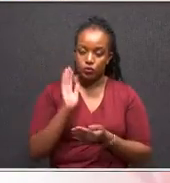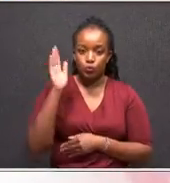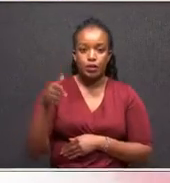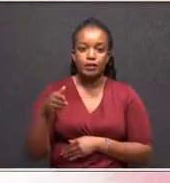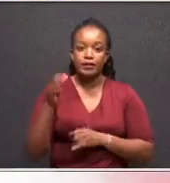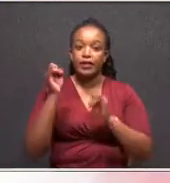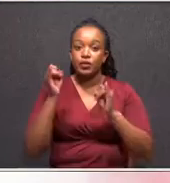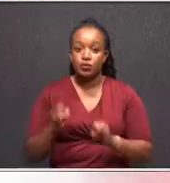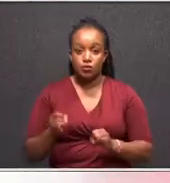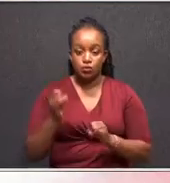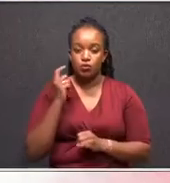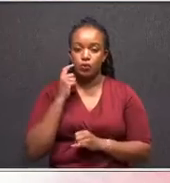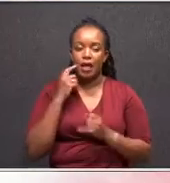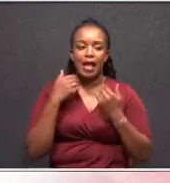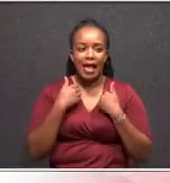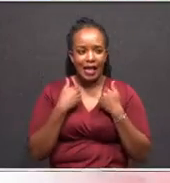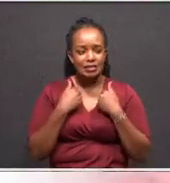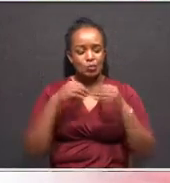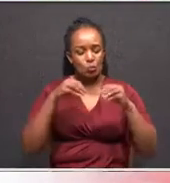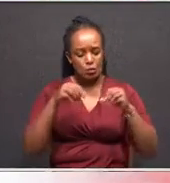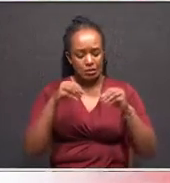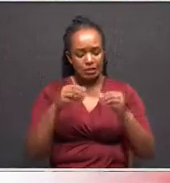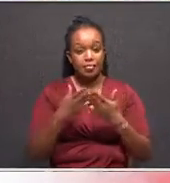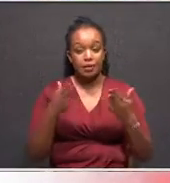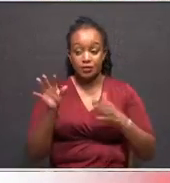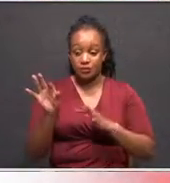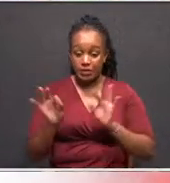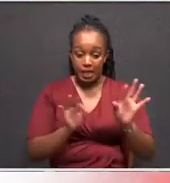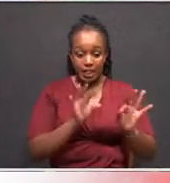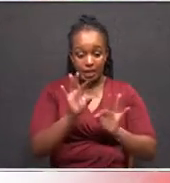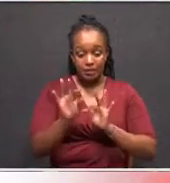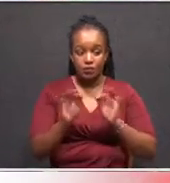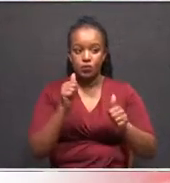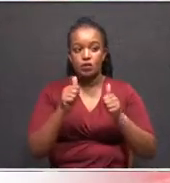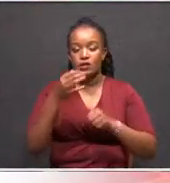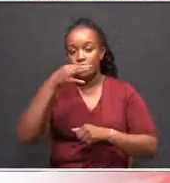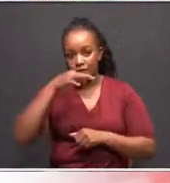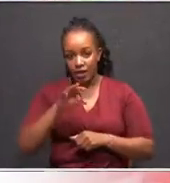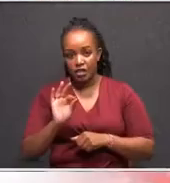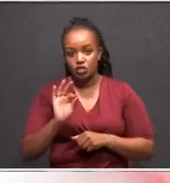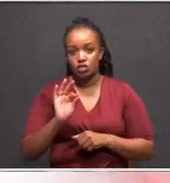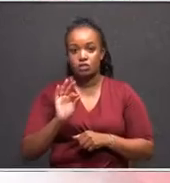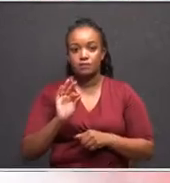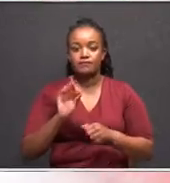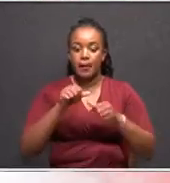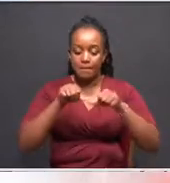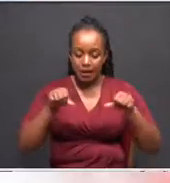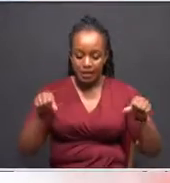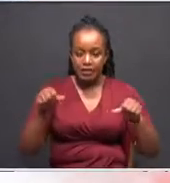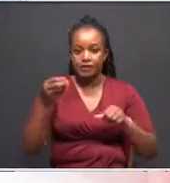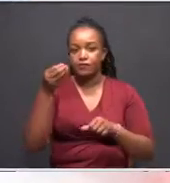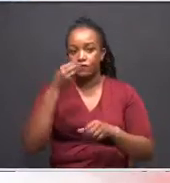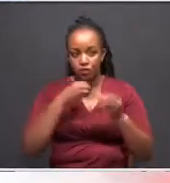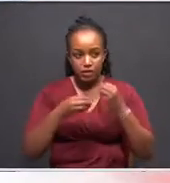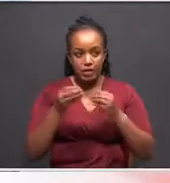is stocked with a variety of quality products to choose, ranging from fresh produce, branded food,